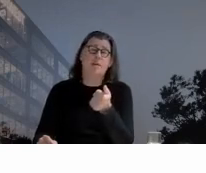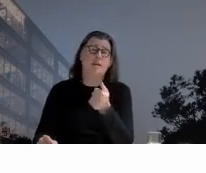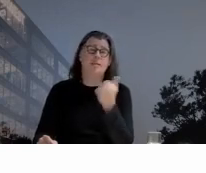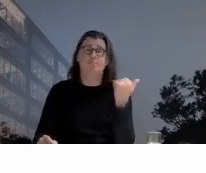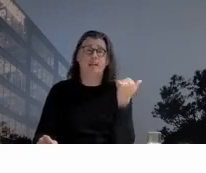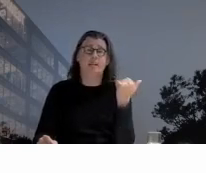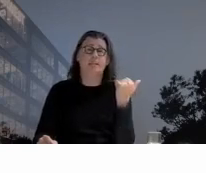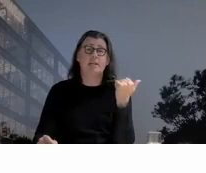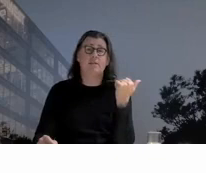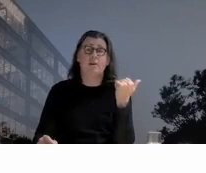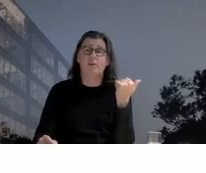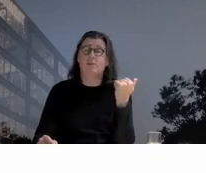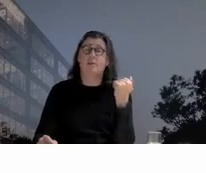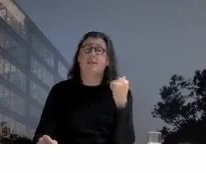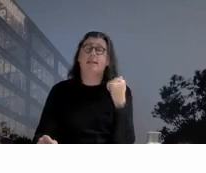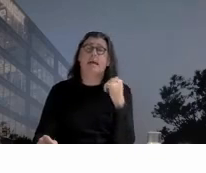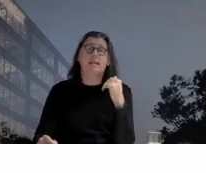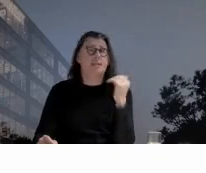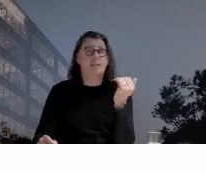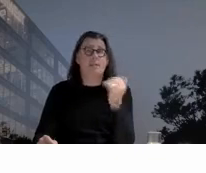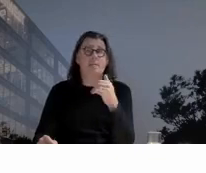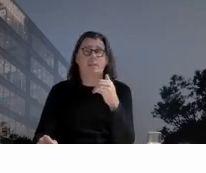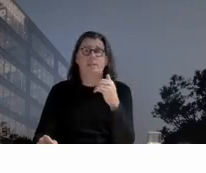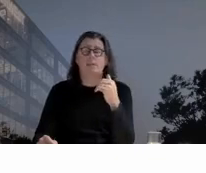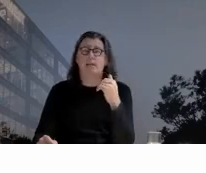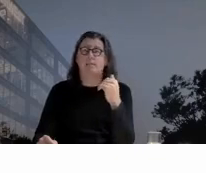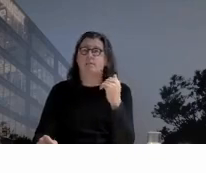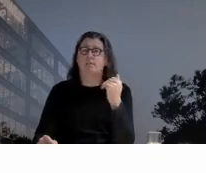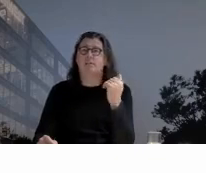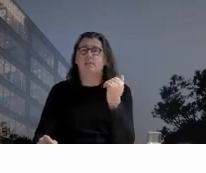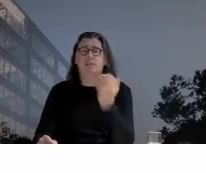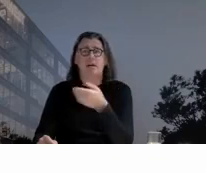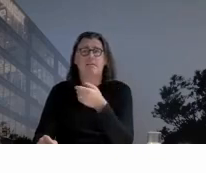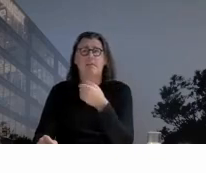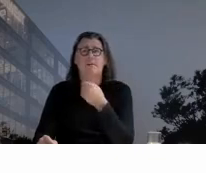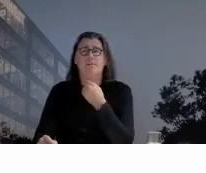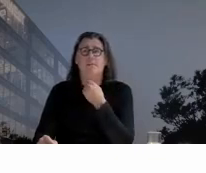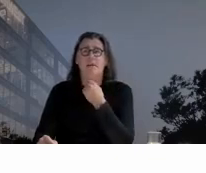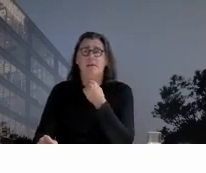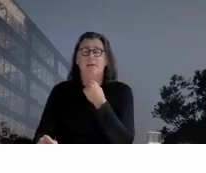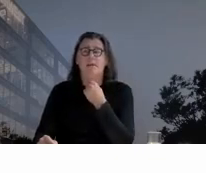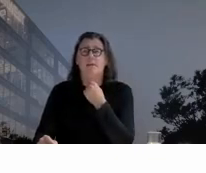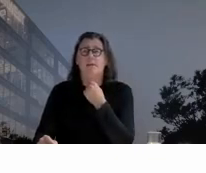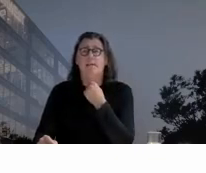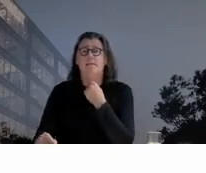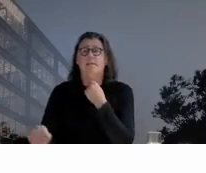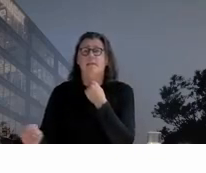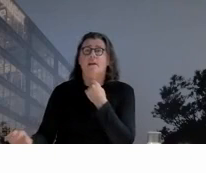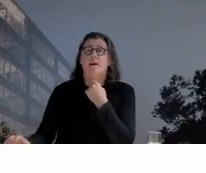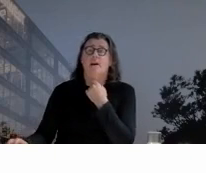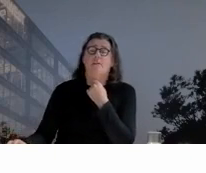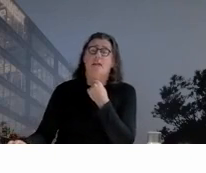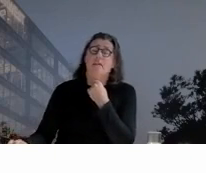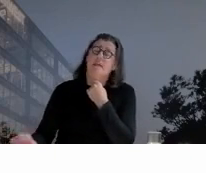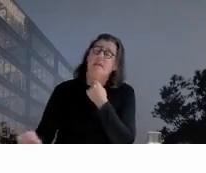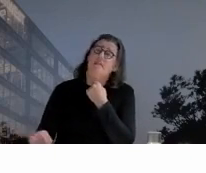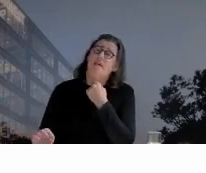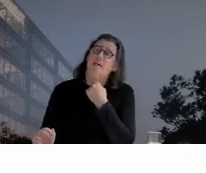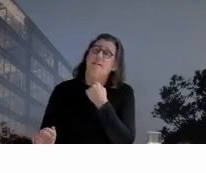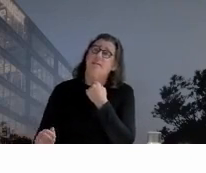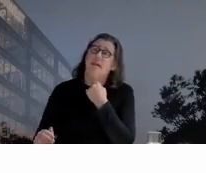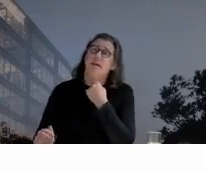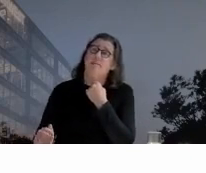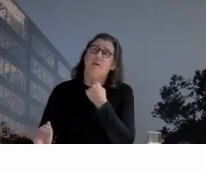number is already a year old and it's continuing to change. The diagram on the side here is on the